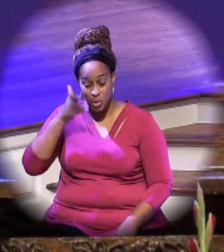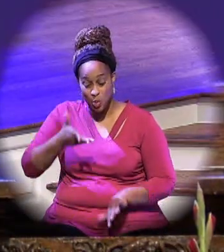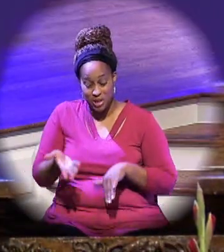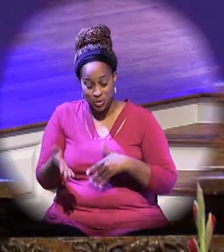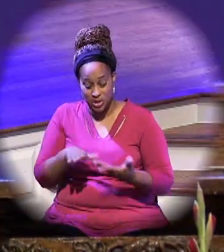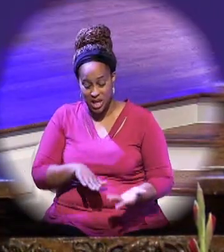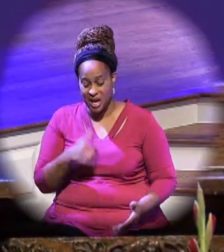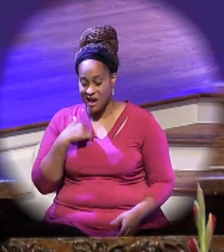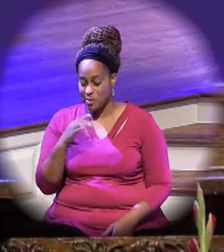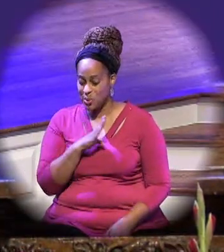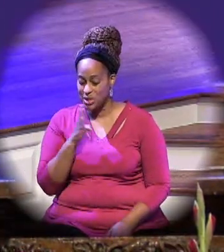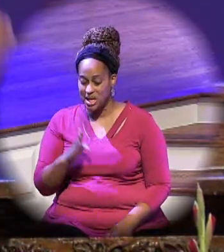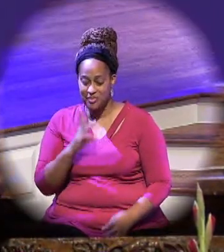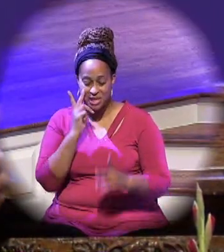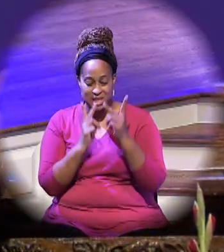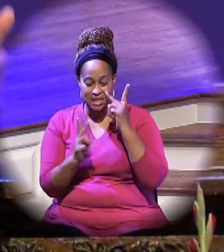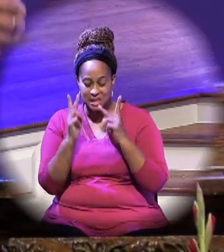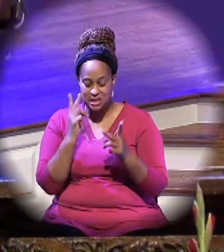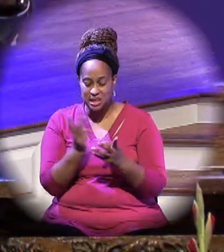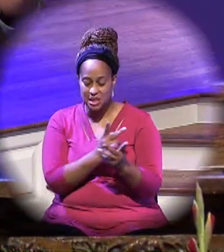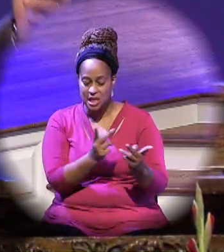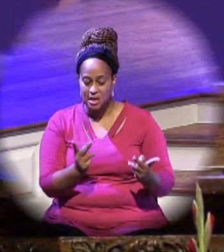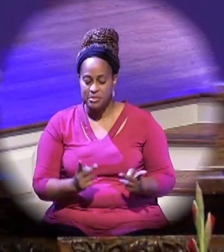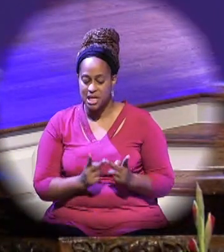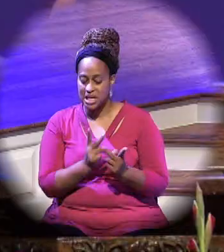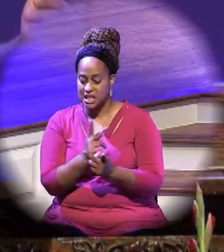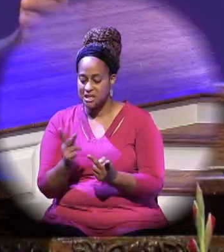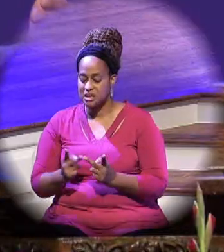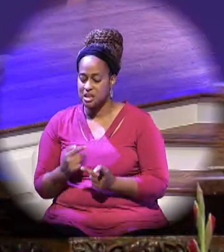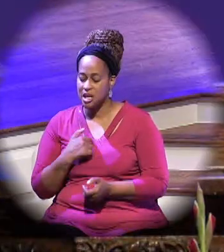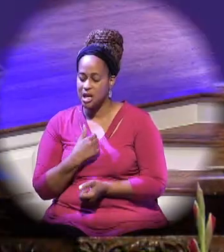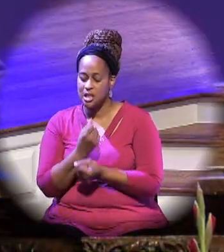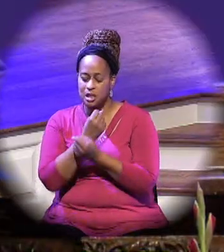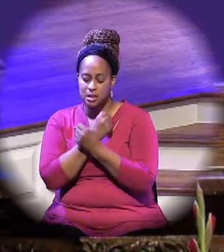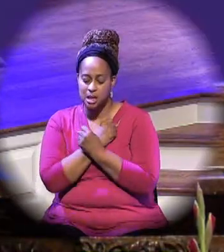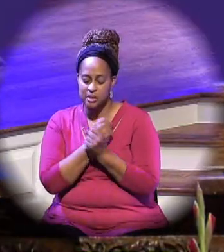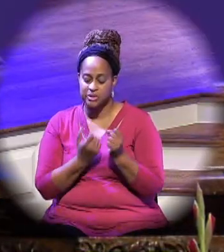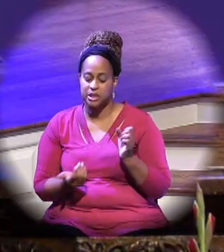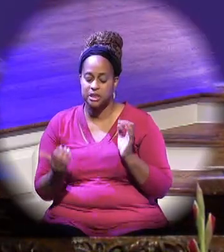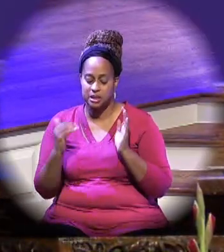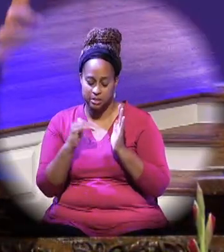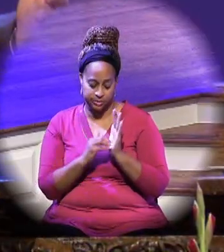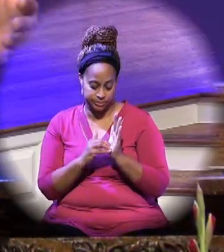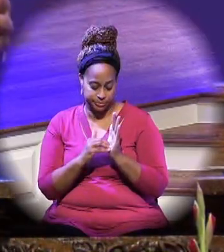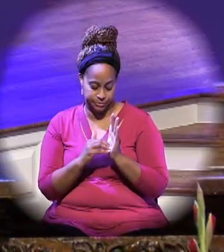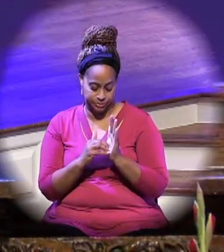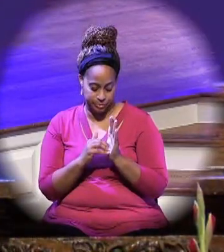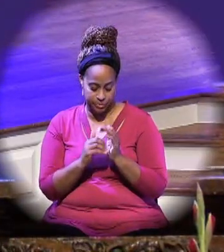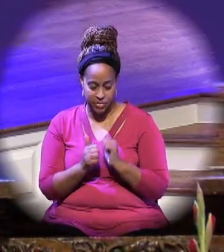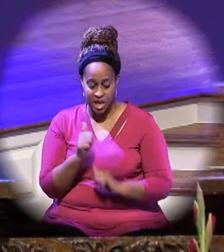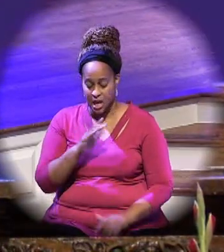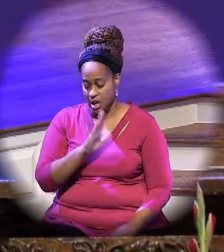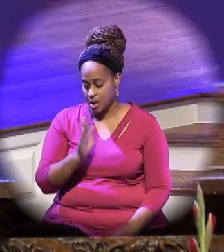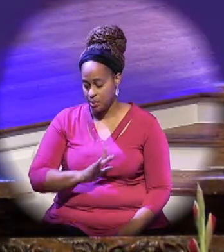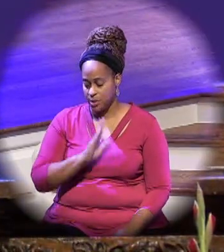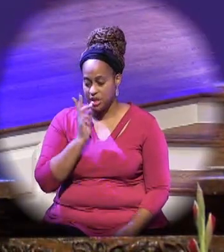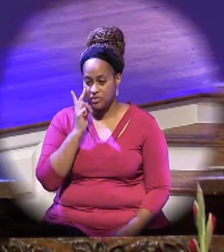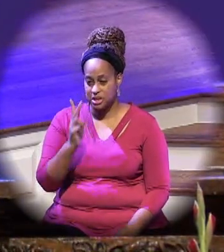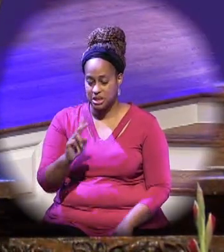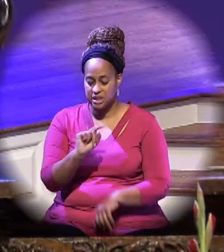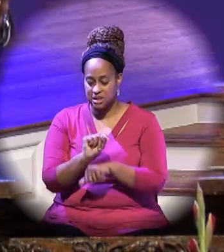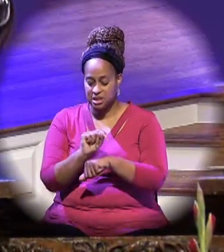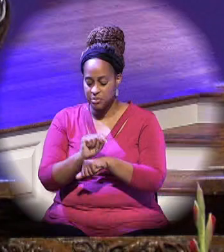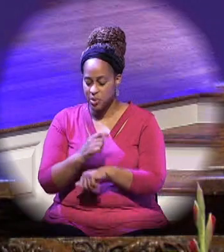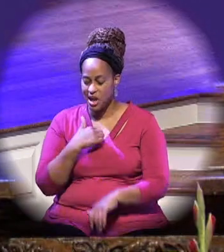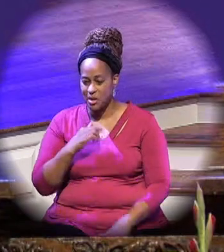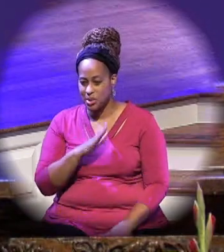I will never see the places that I love again. Namely, I will never see the temple. I will